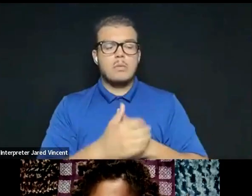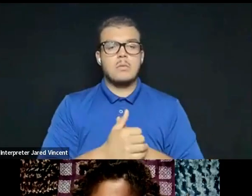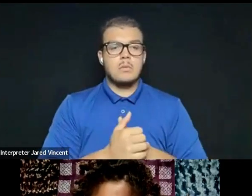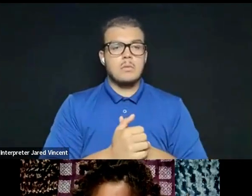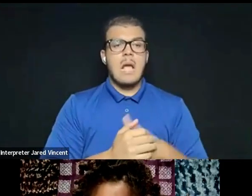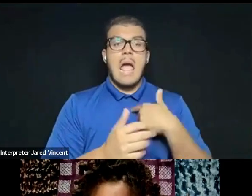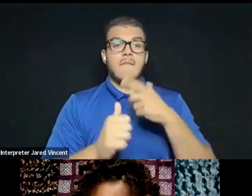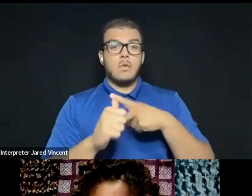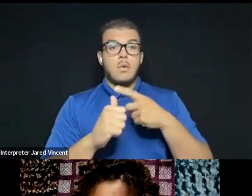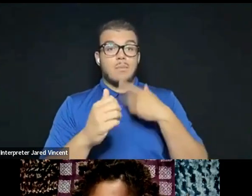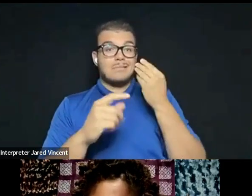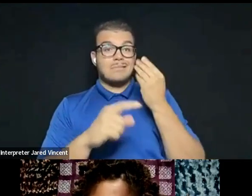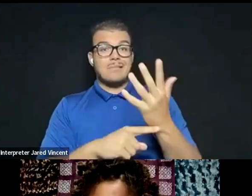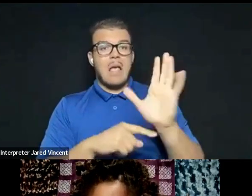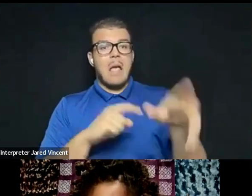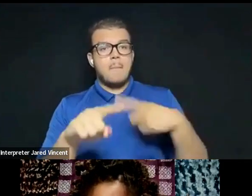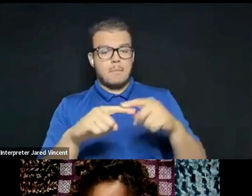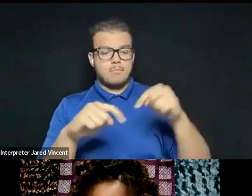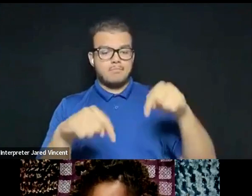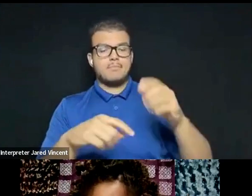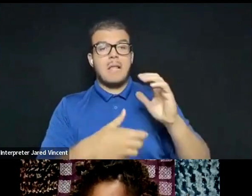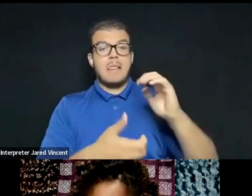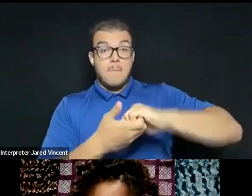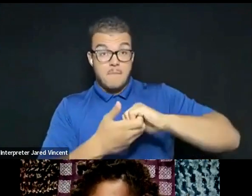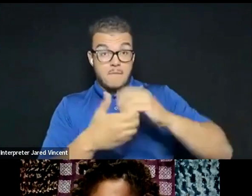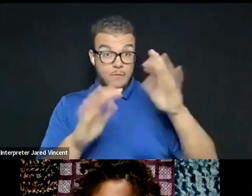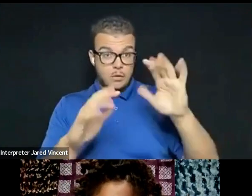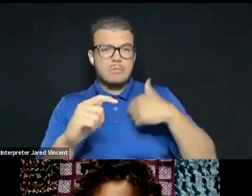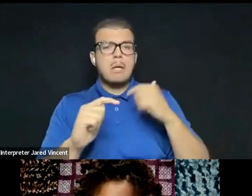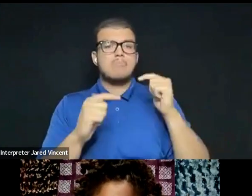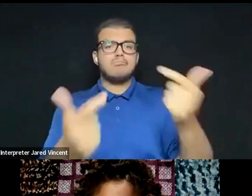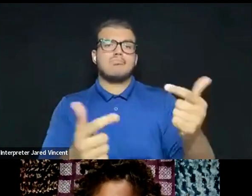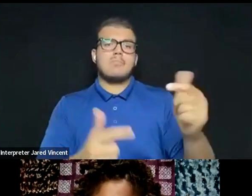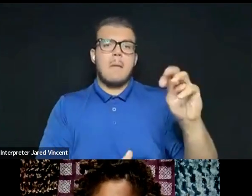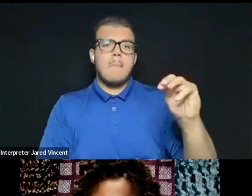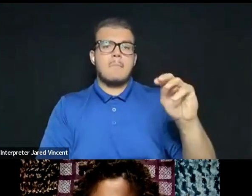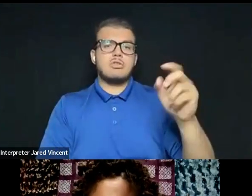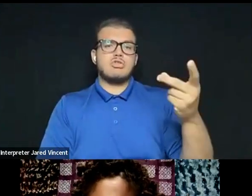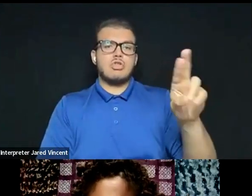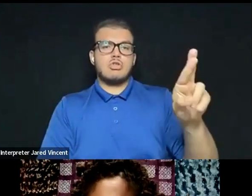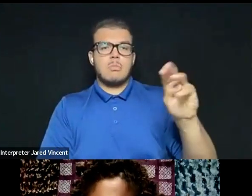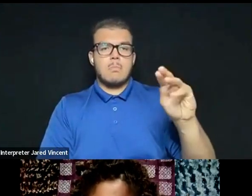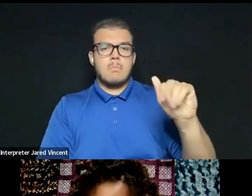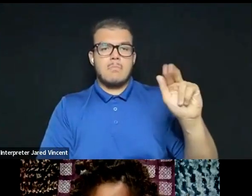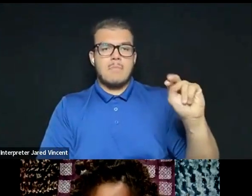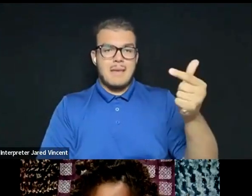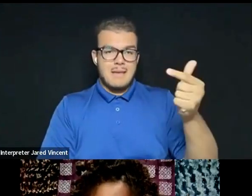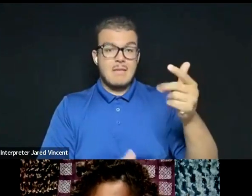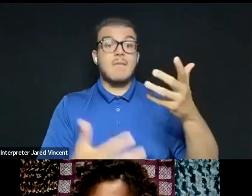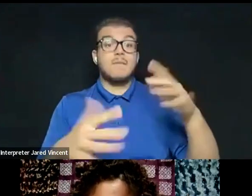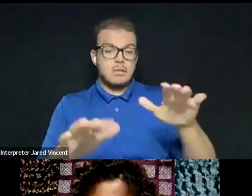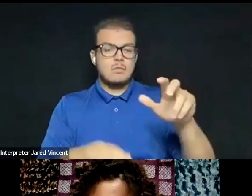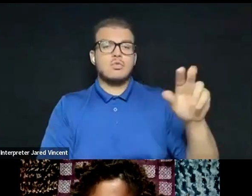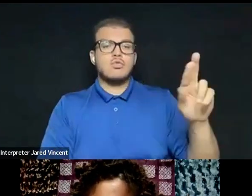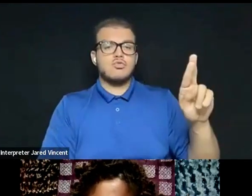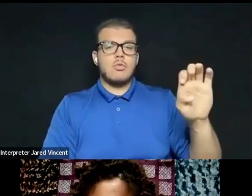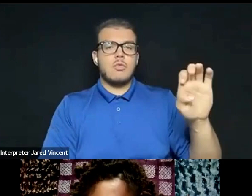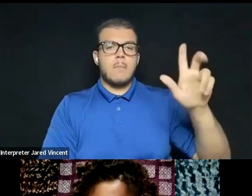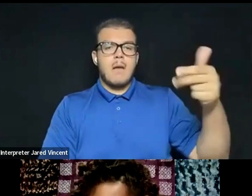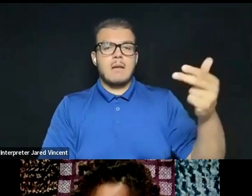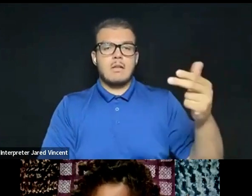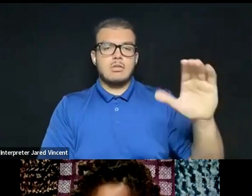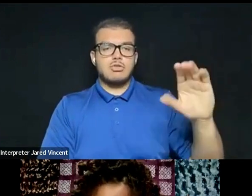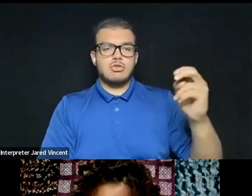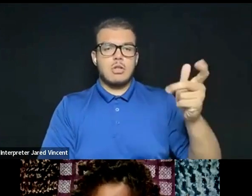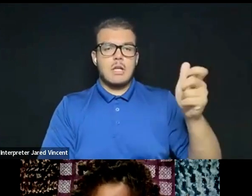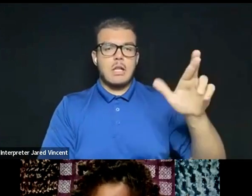you about our collaborative, and then I'm going to pass it to Dr. Matt Manning, and then I'm going to pass it to Rebecca Chandler. And so to